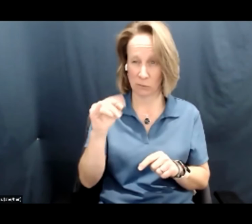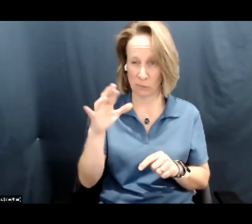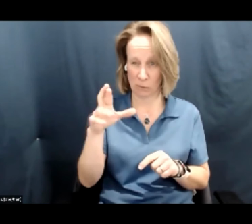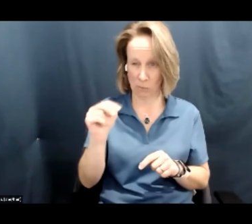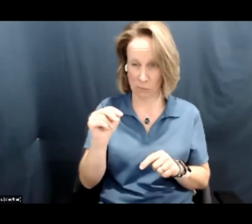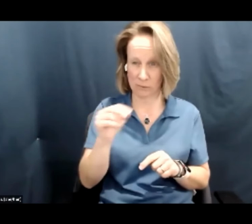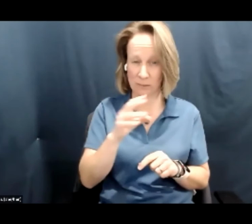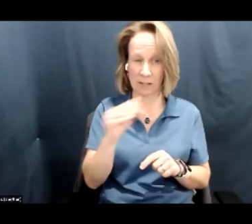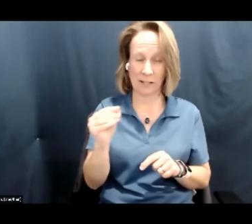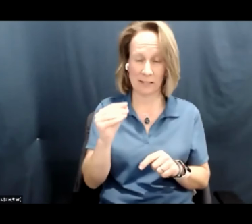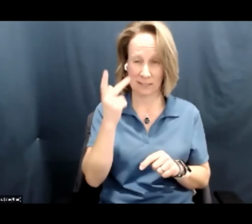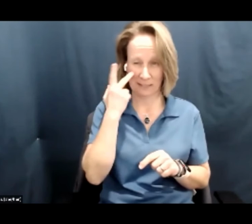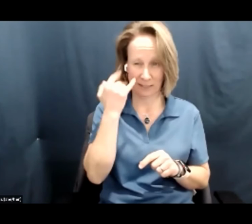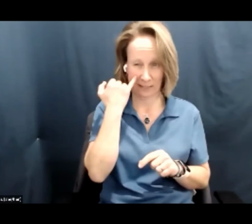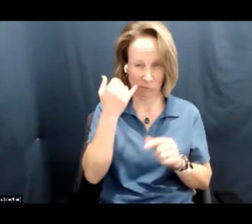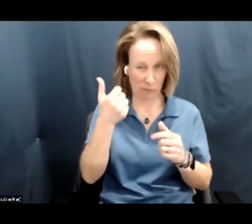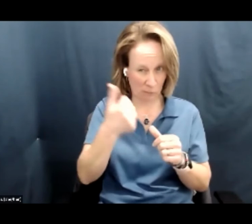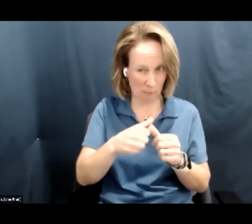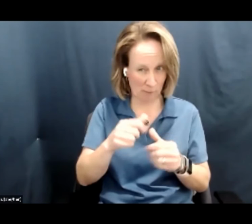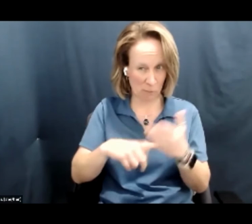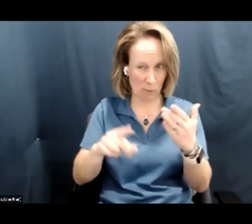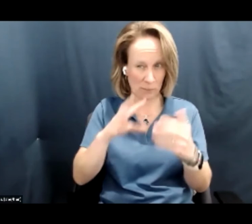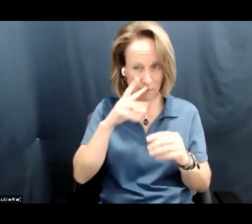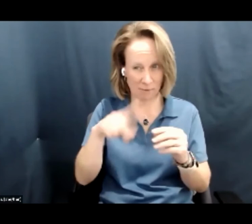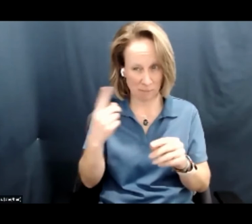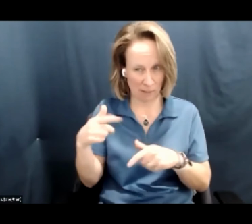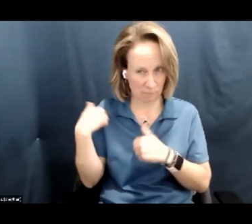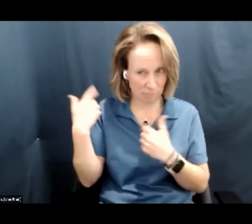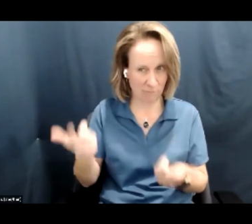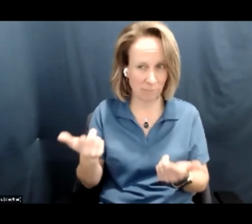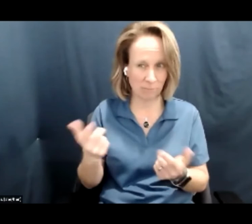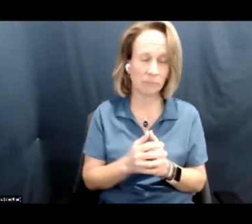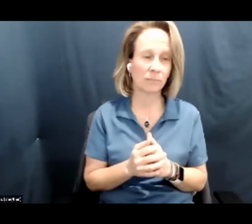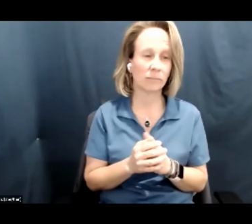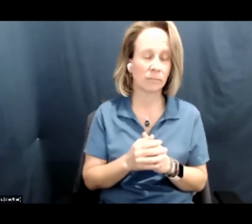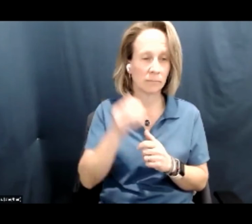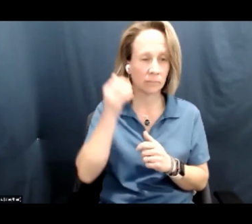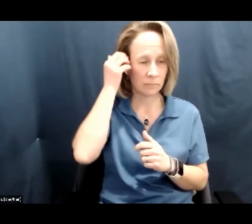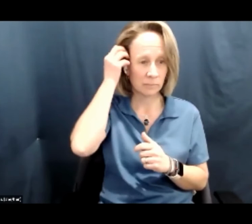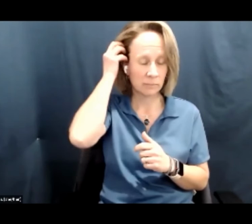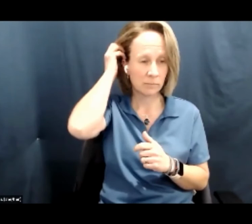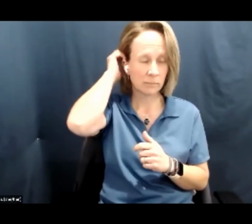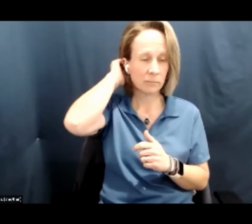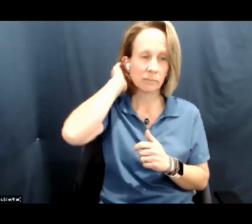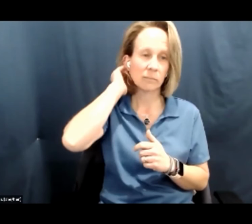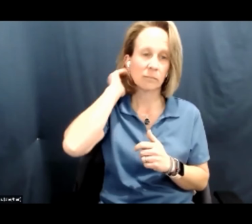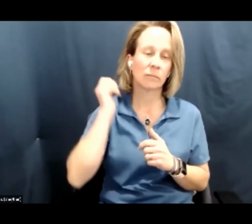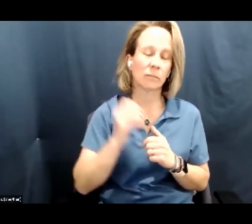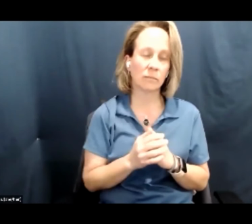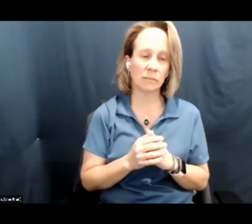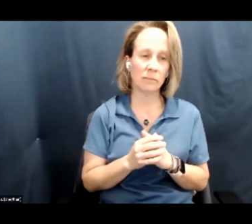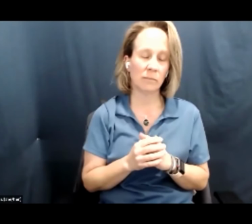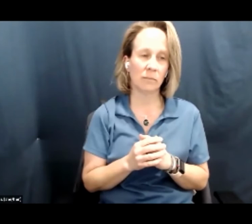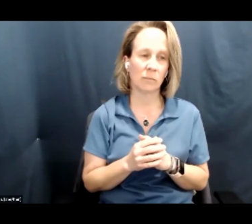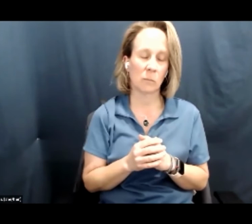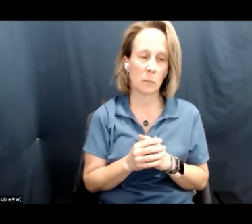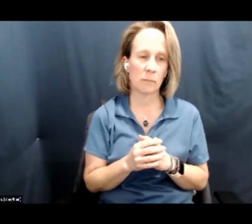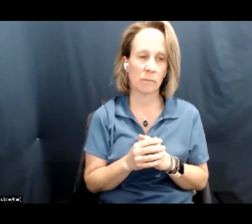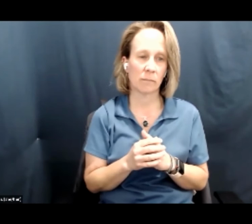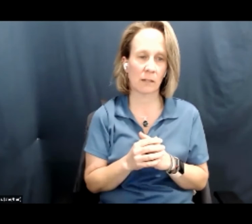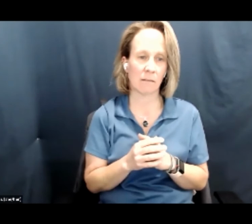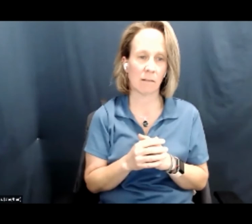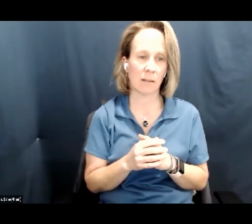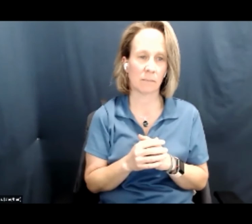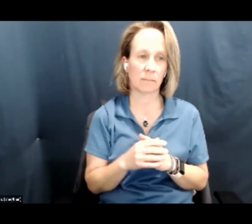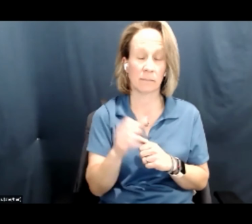kind of remember some of the stuff that we talked about today. And so what we're going to